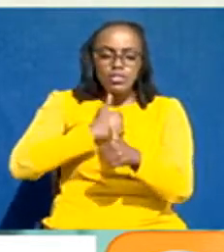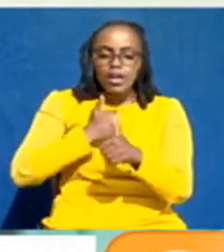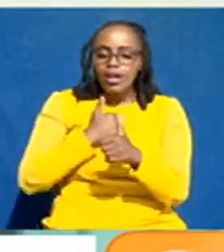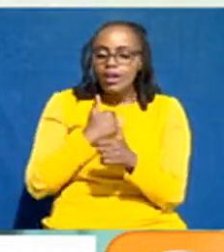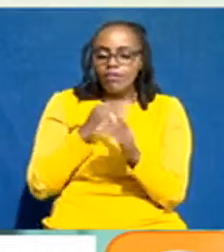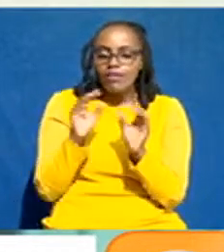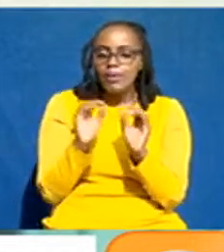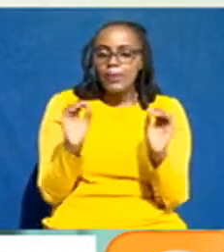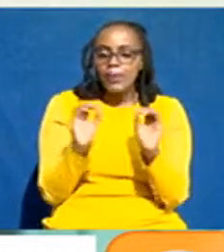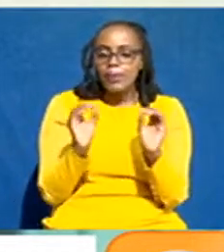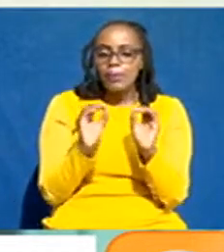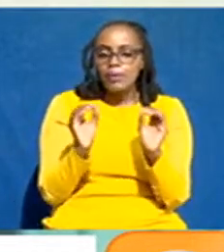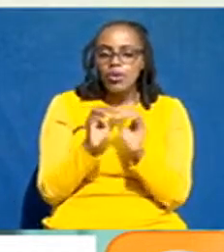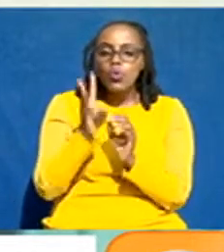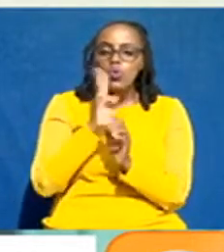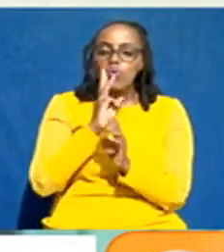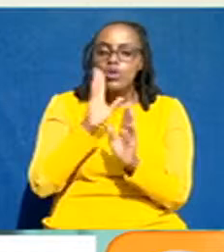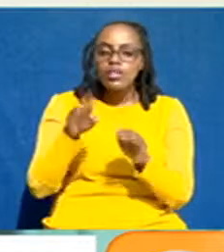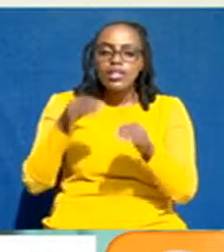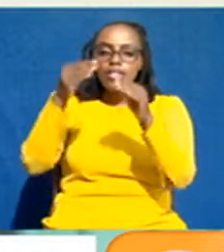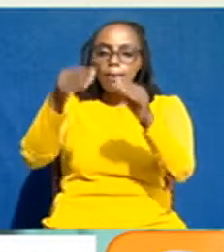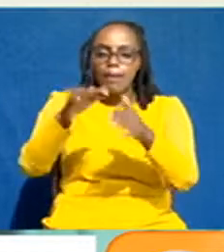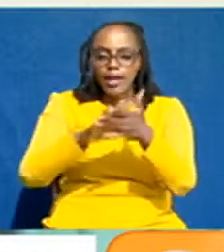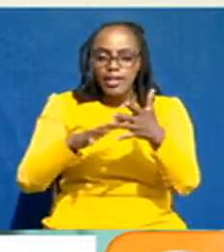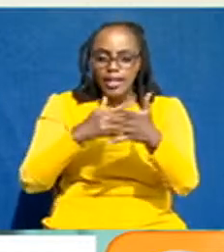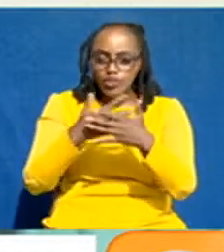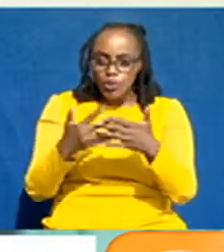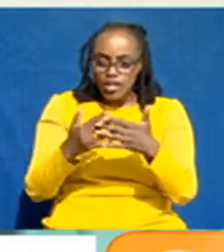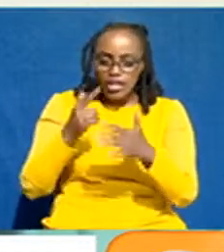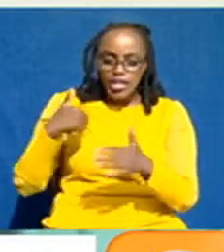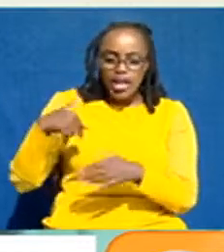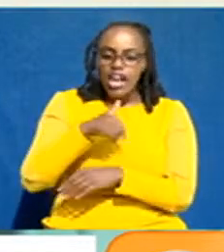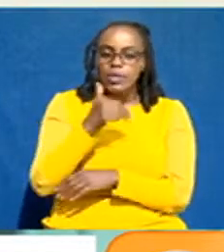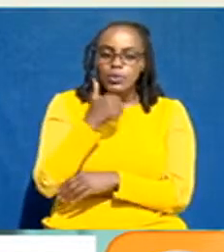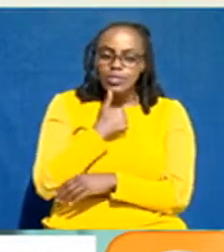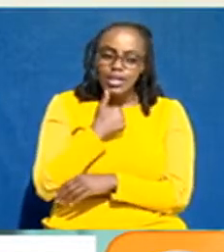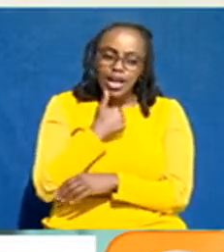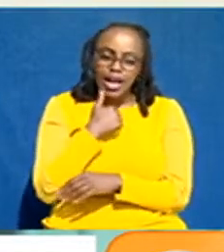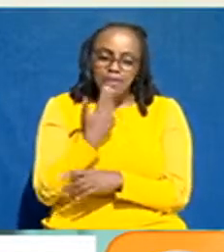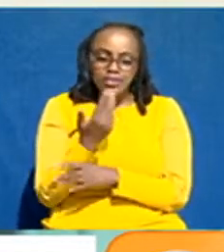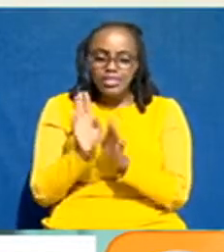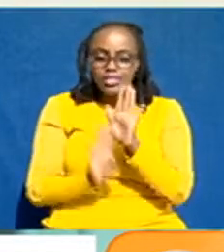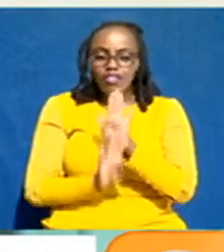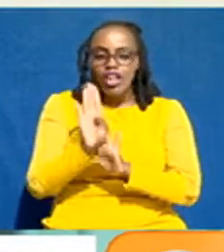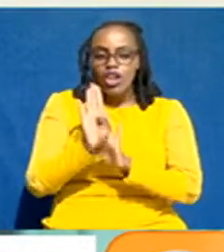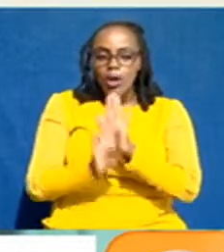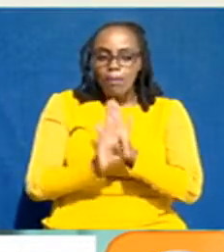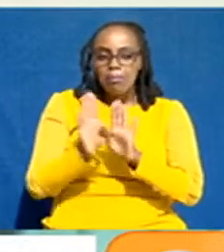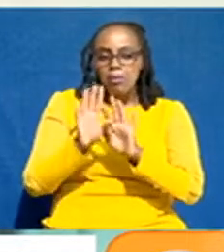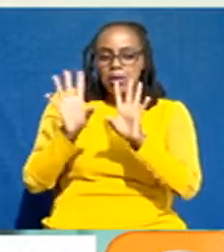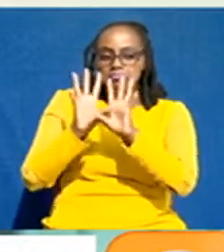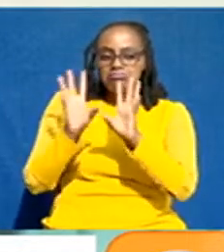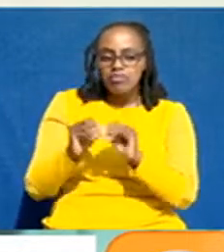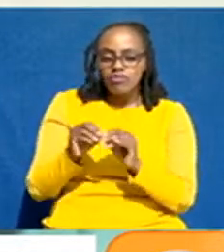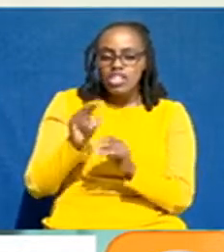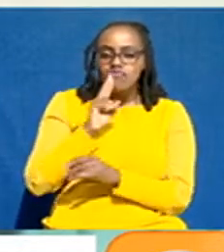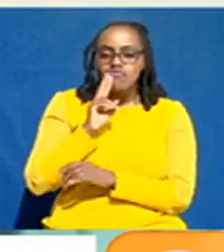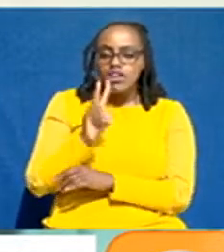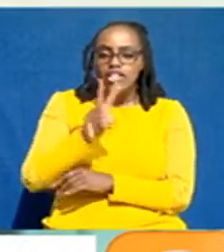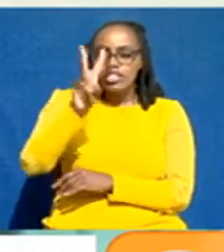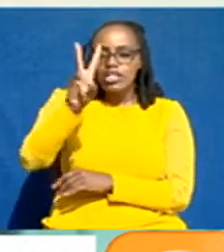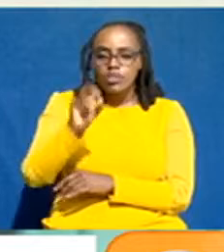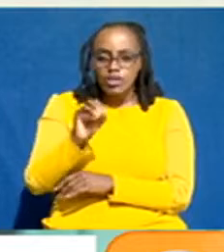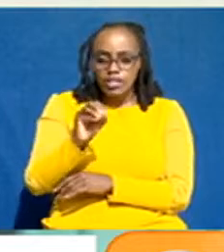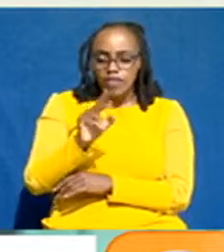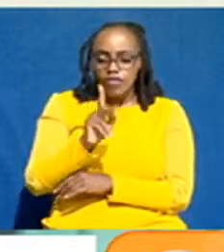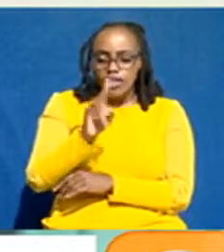having water supply networks, we are on course to develop a total of about 220 kilometers